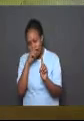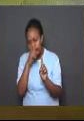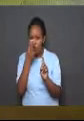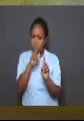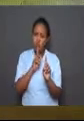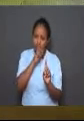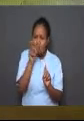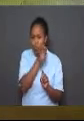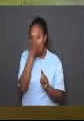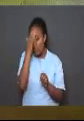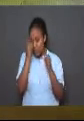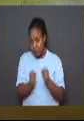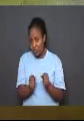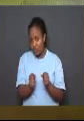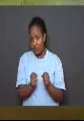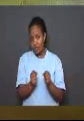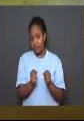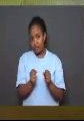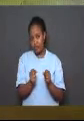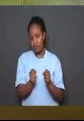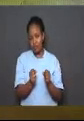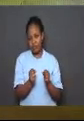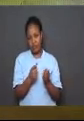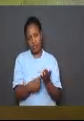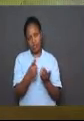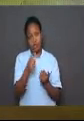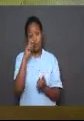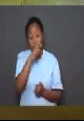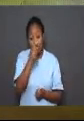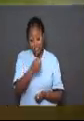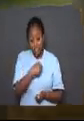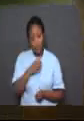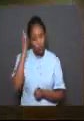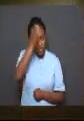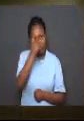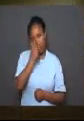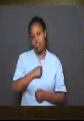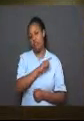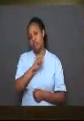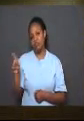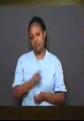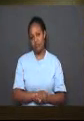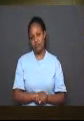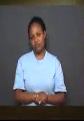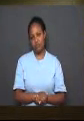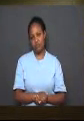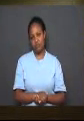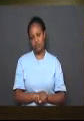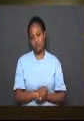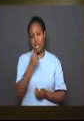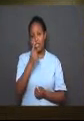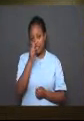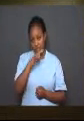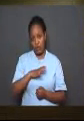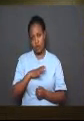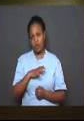has lied to us, we no longer trust that person. You can see how